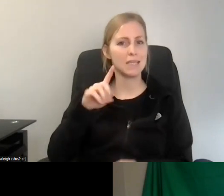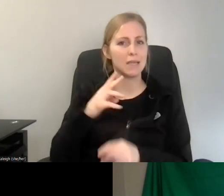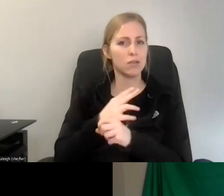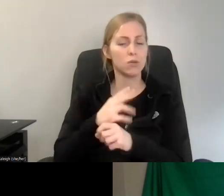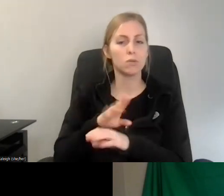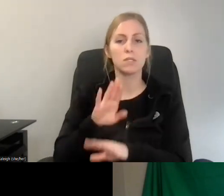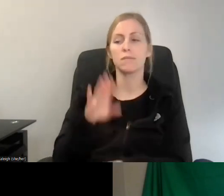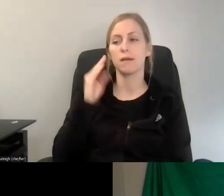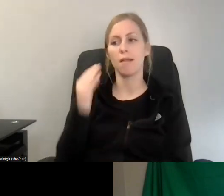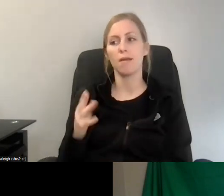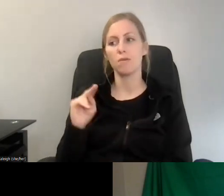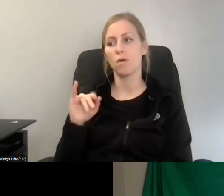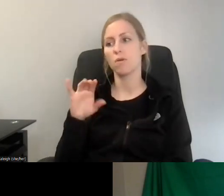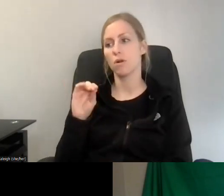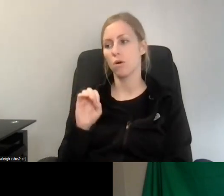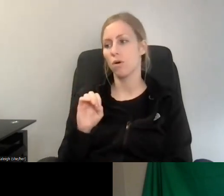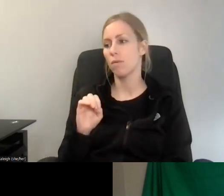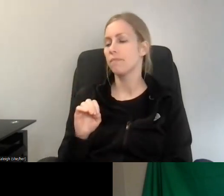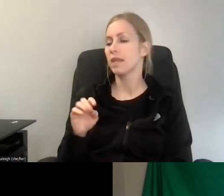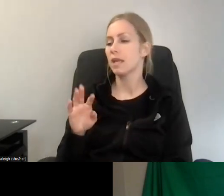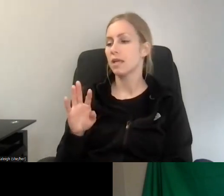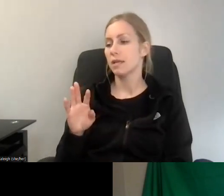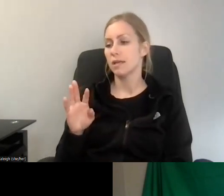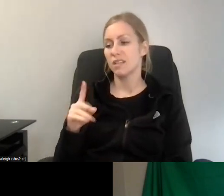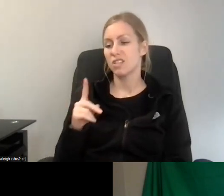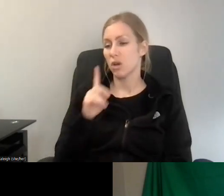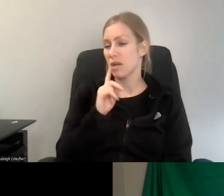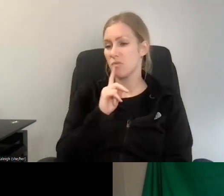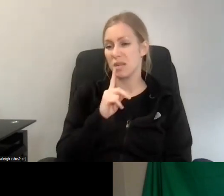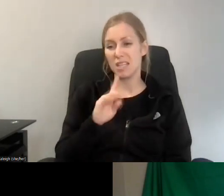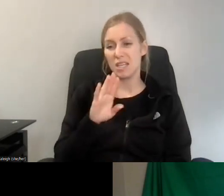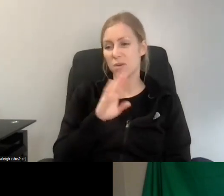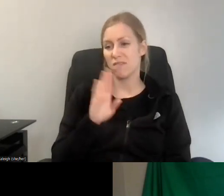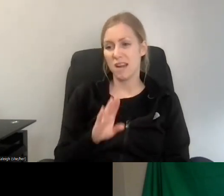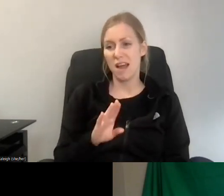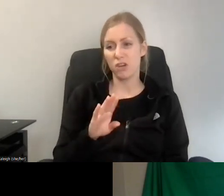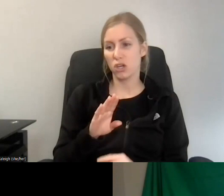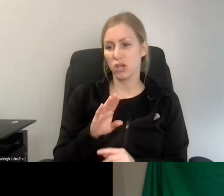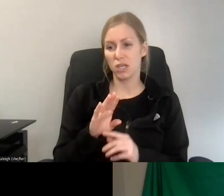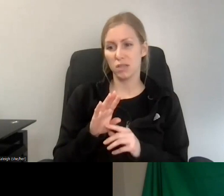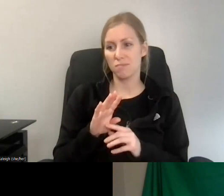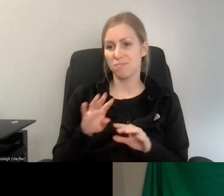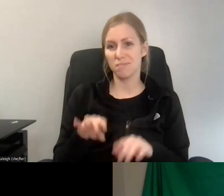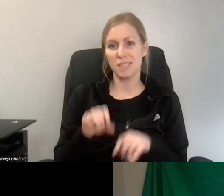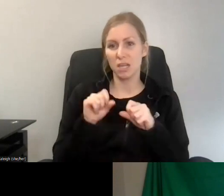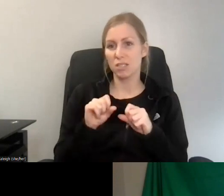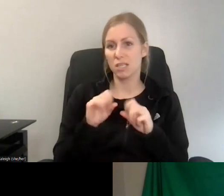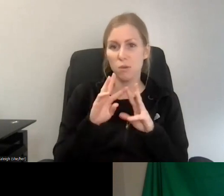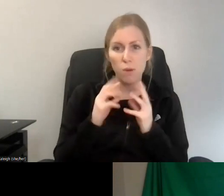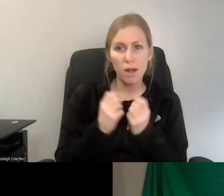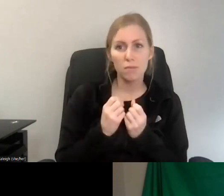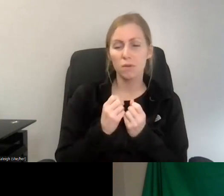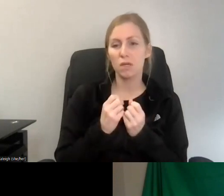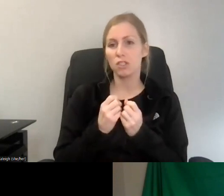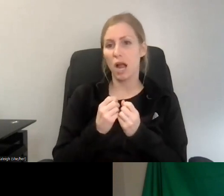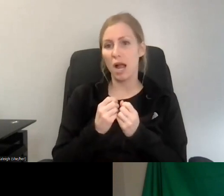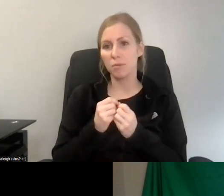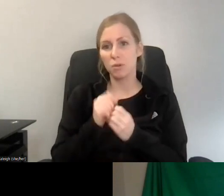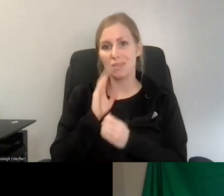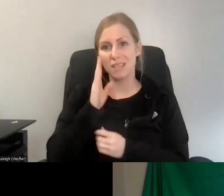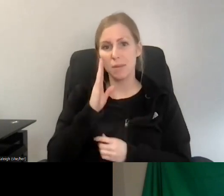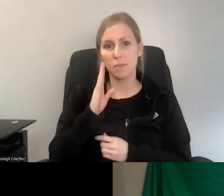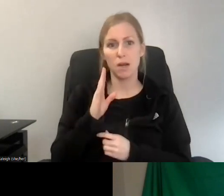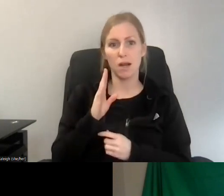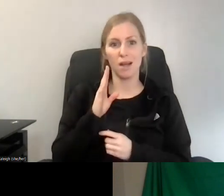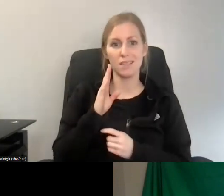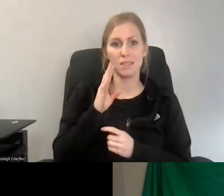Nicole, we really have never conducted any of the seminars or webinars that we've done in an effort for